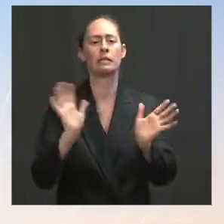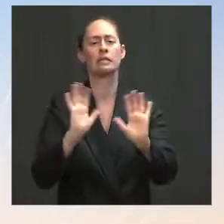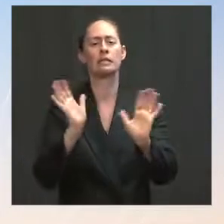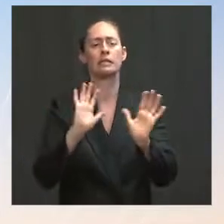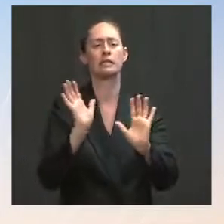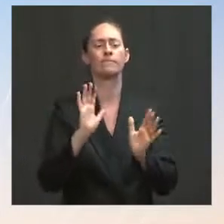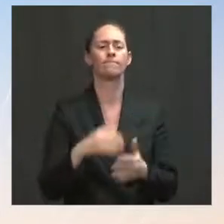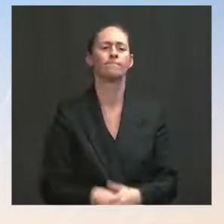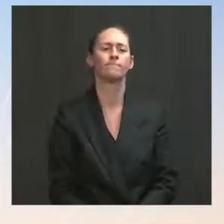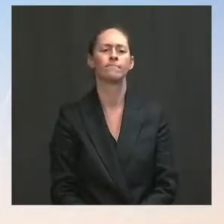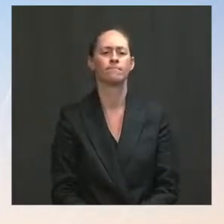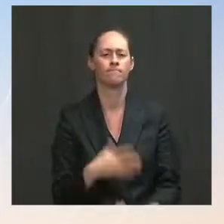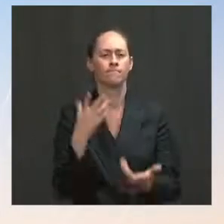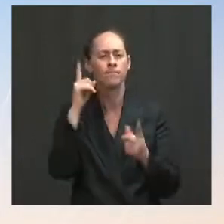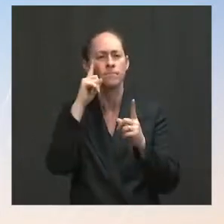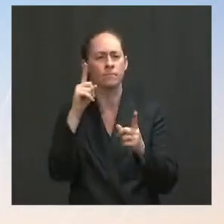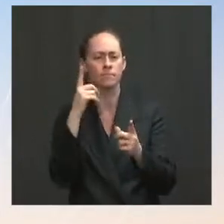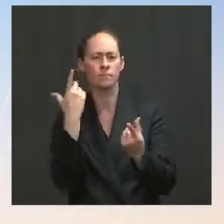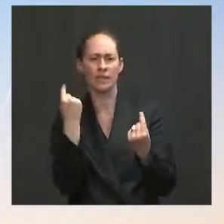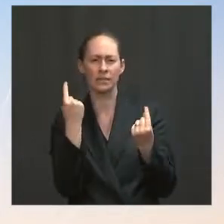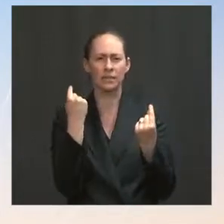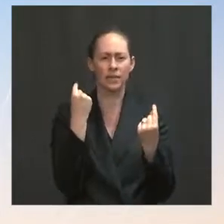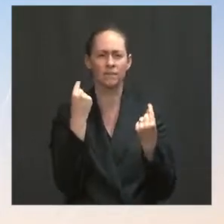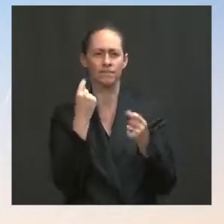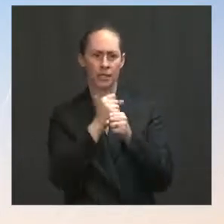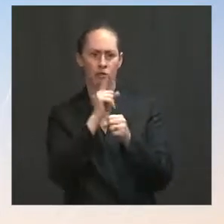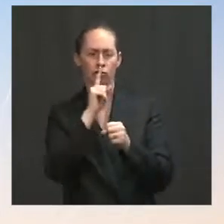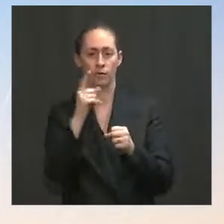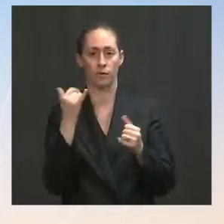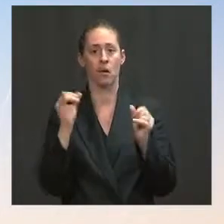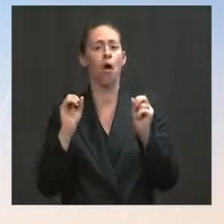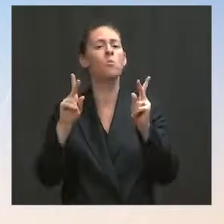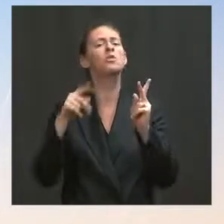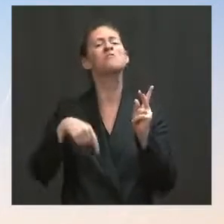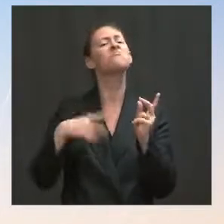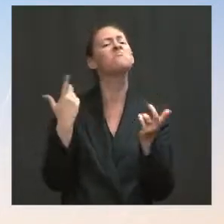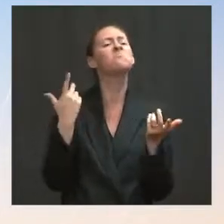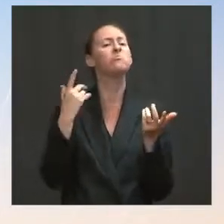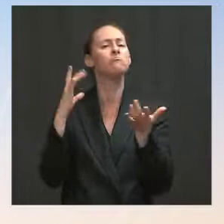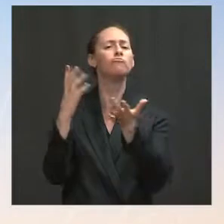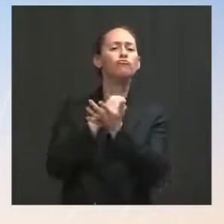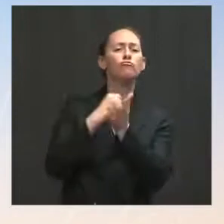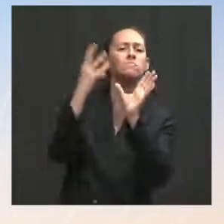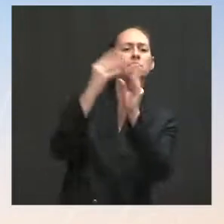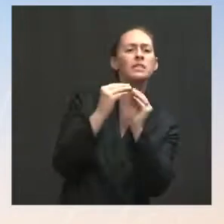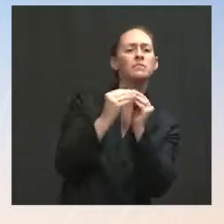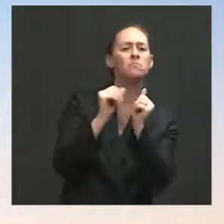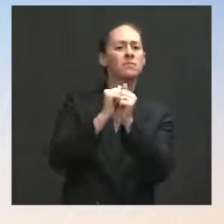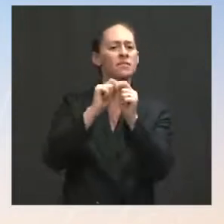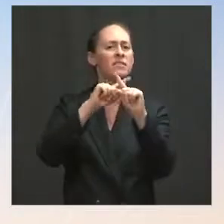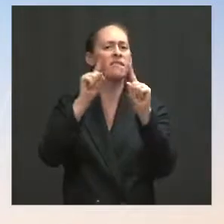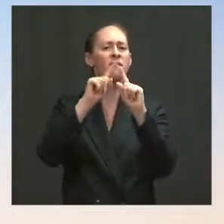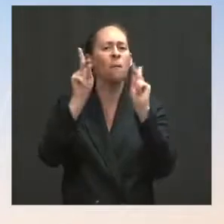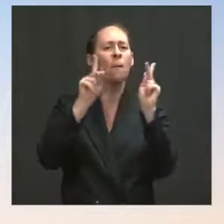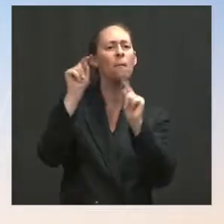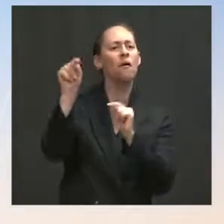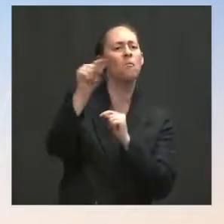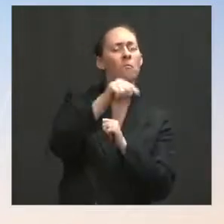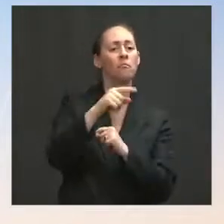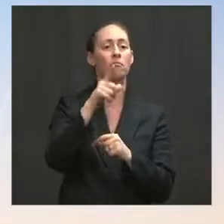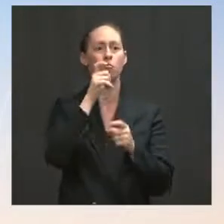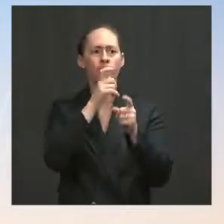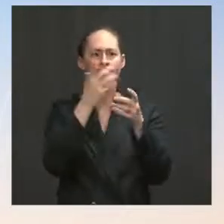disposal. So certainly today is an opportunity to meet with a number of individuals who have played a role in law enforcement, who have been leaders